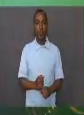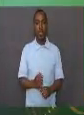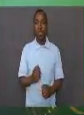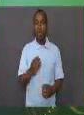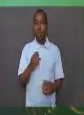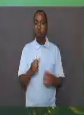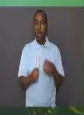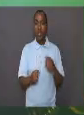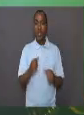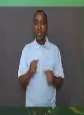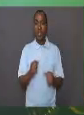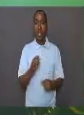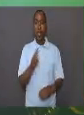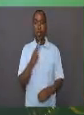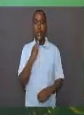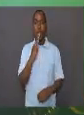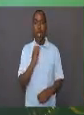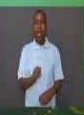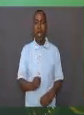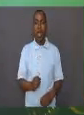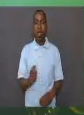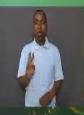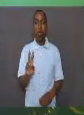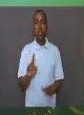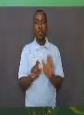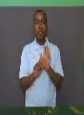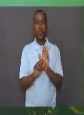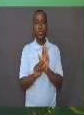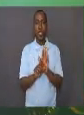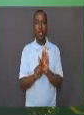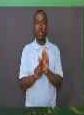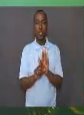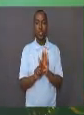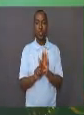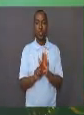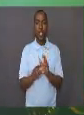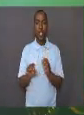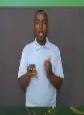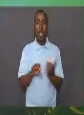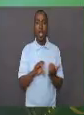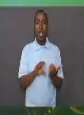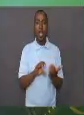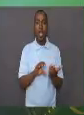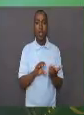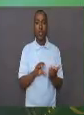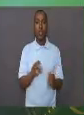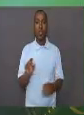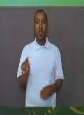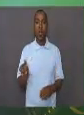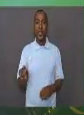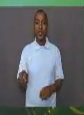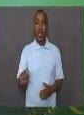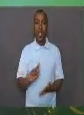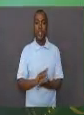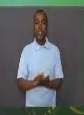Milk and beer are two examples of liquids that need to be